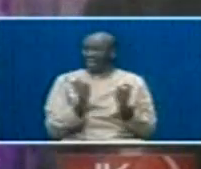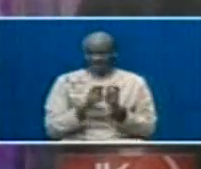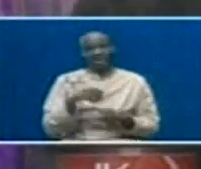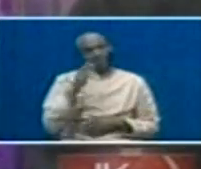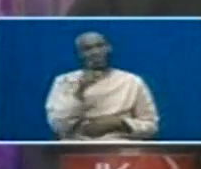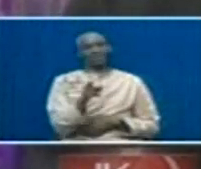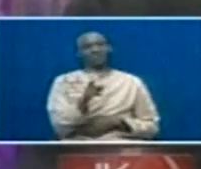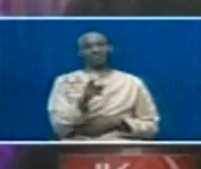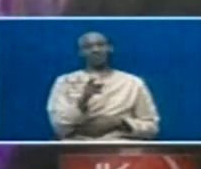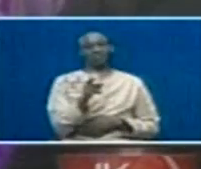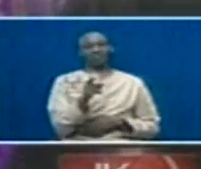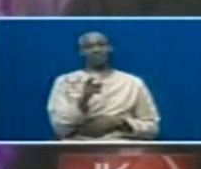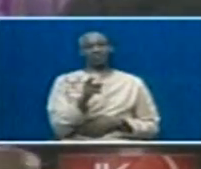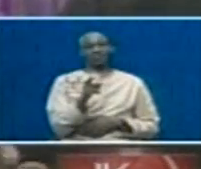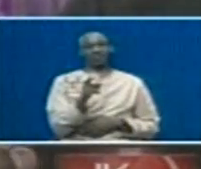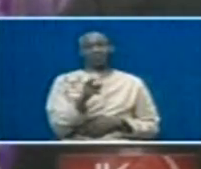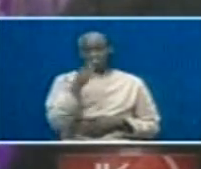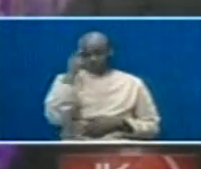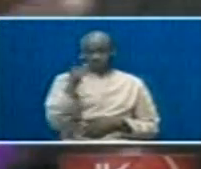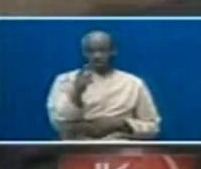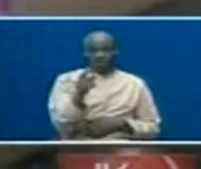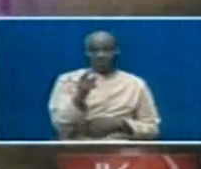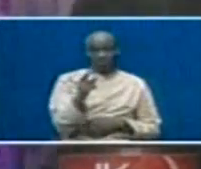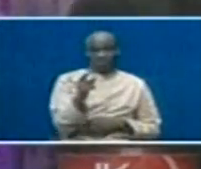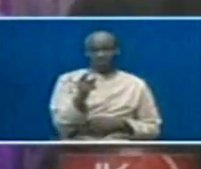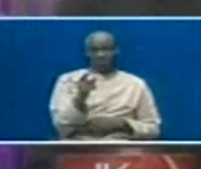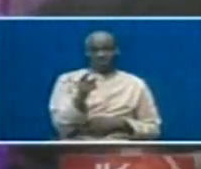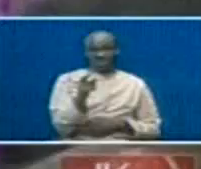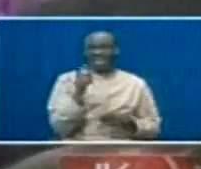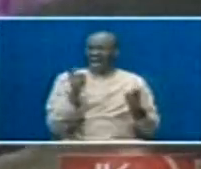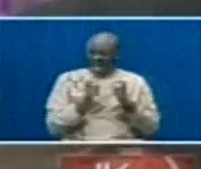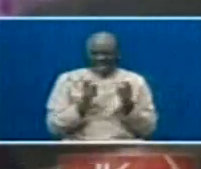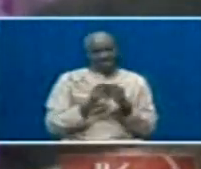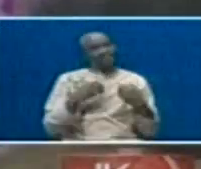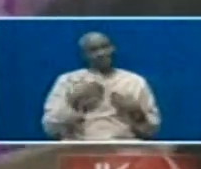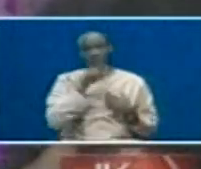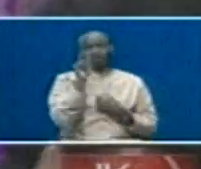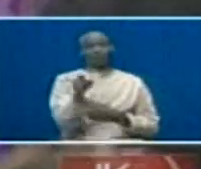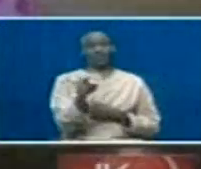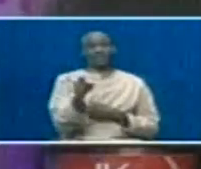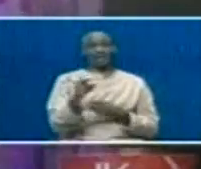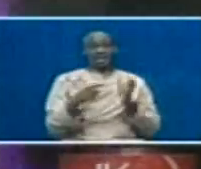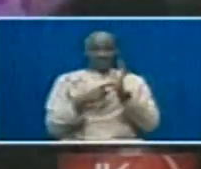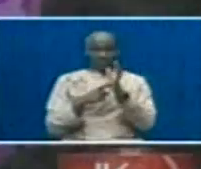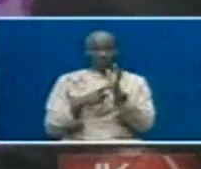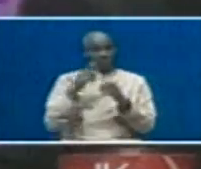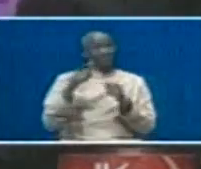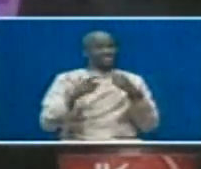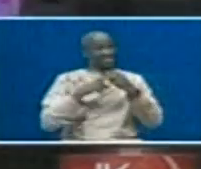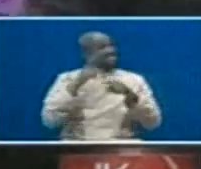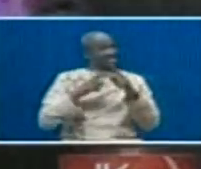that. Mm. You understand? Because like it hurt Ali, like, for example, if he had those